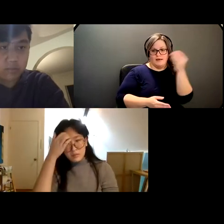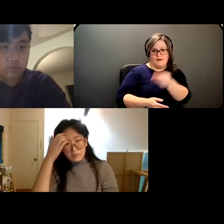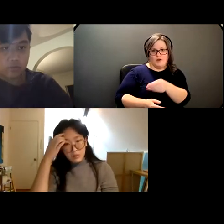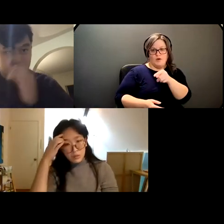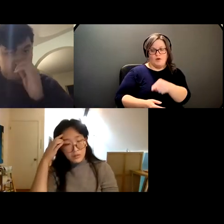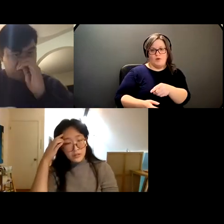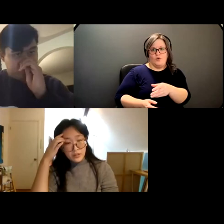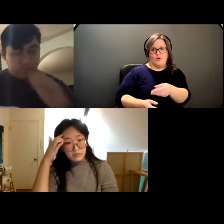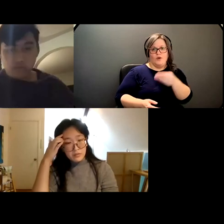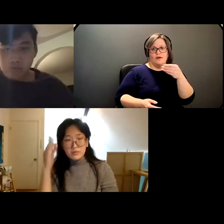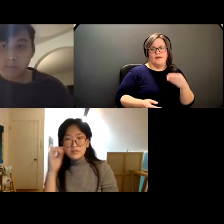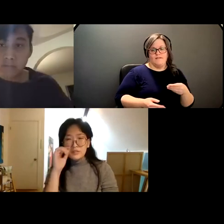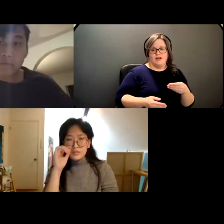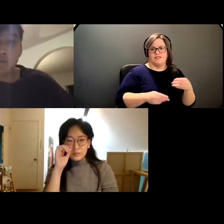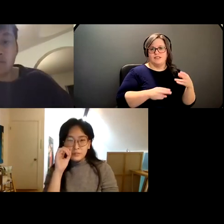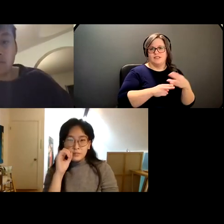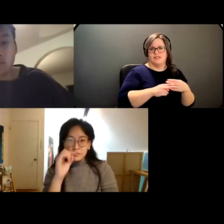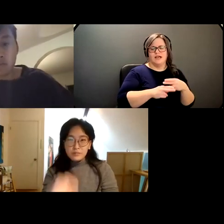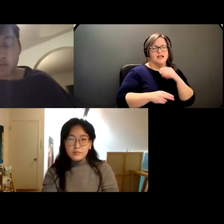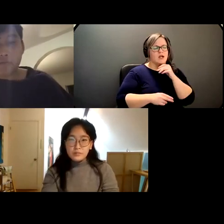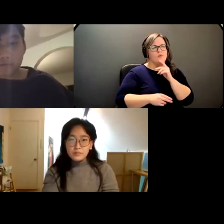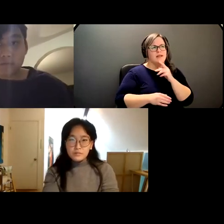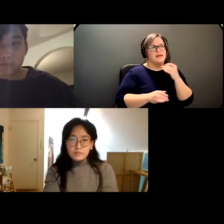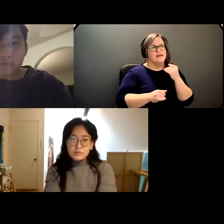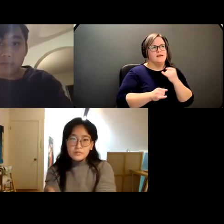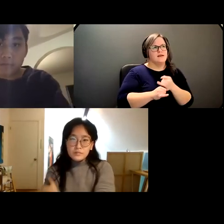something more long-term and reciprocal.